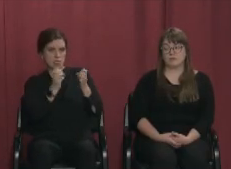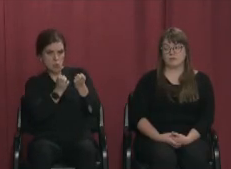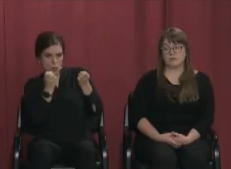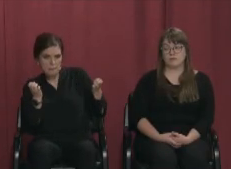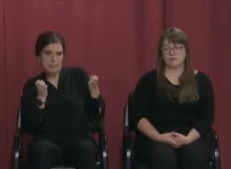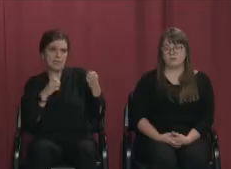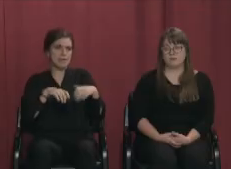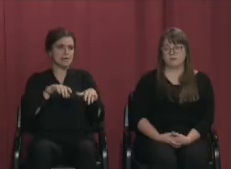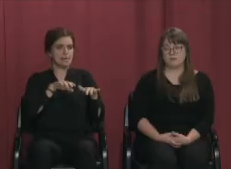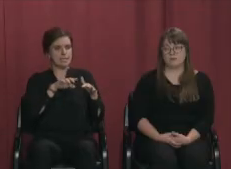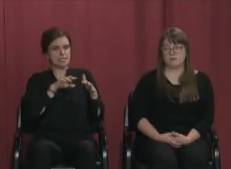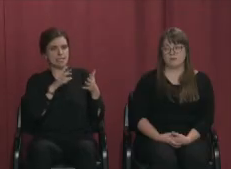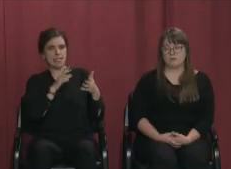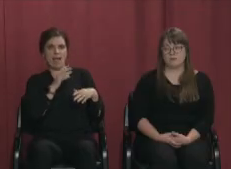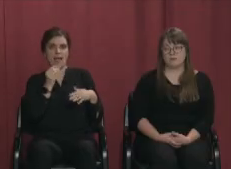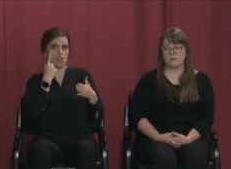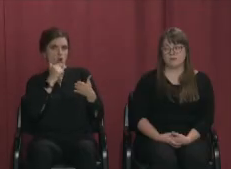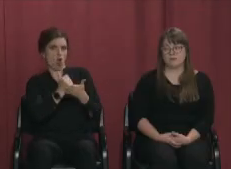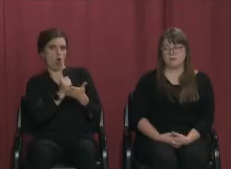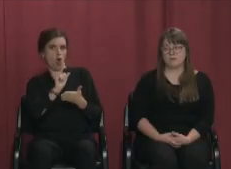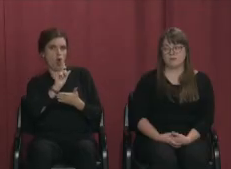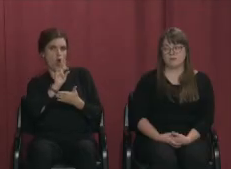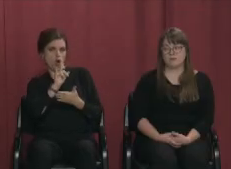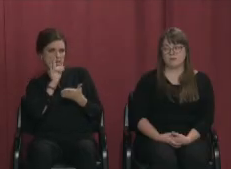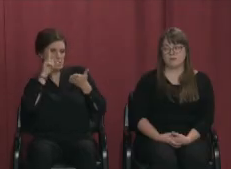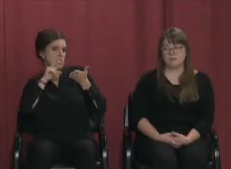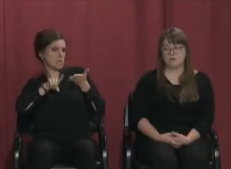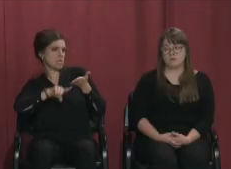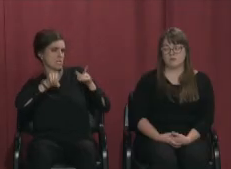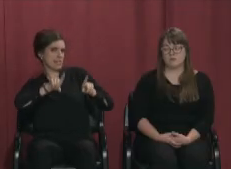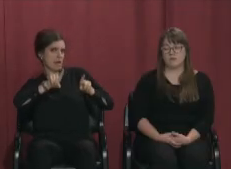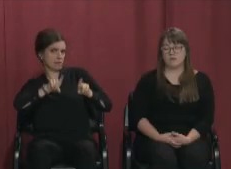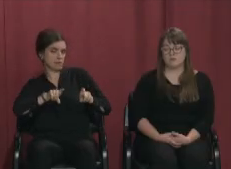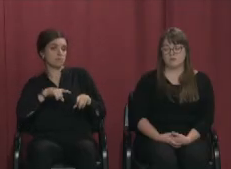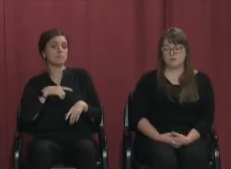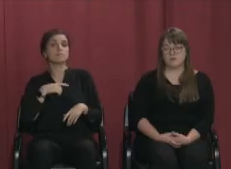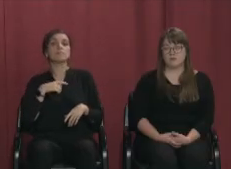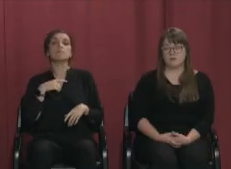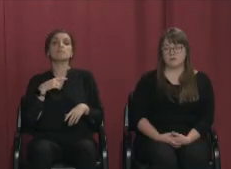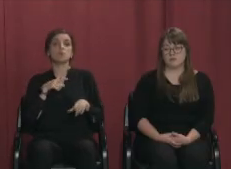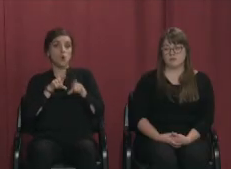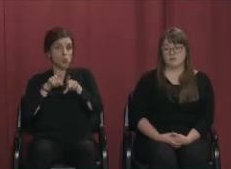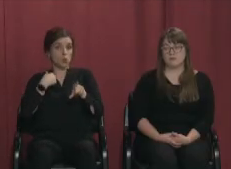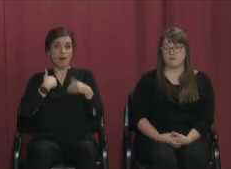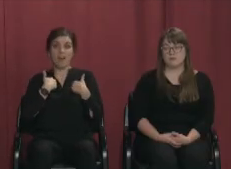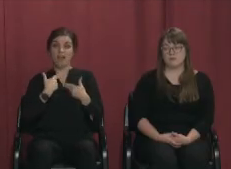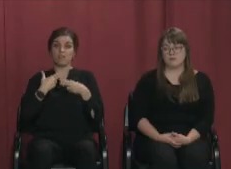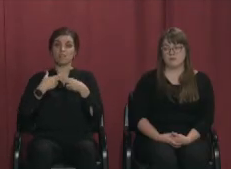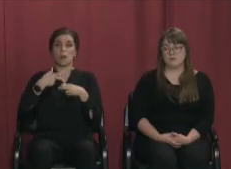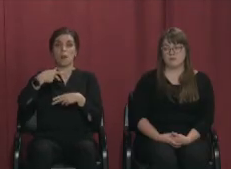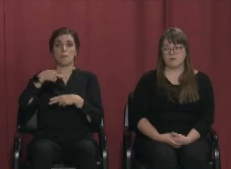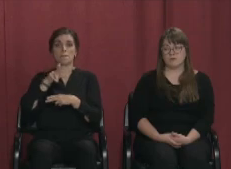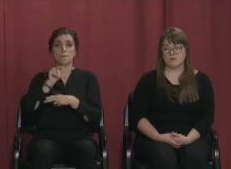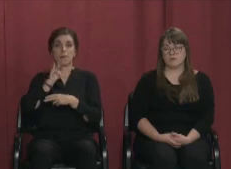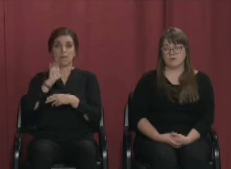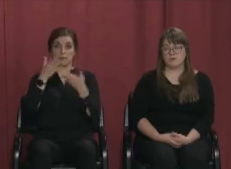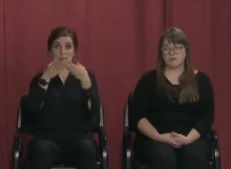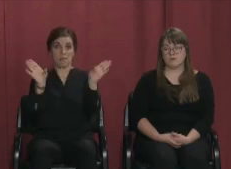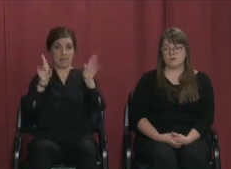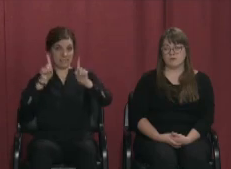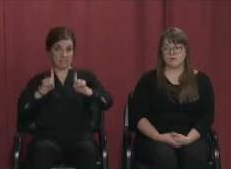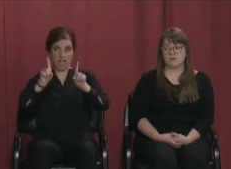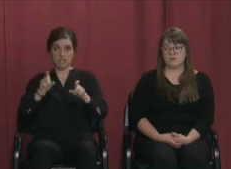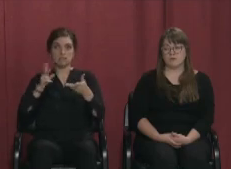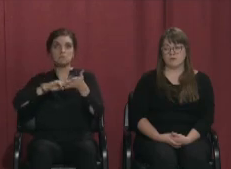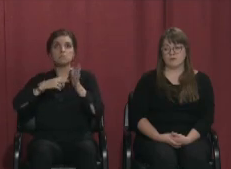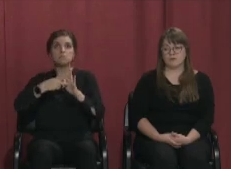auditing testing that we do. Additionally, with that, we have what's called public tests, and that's where the public actually can show up and